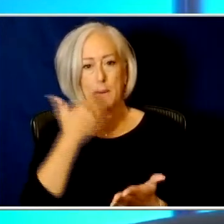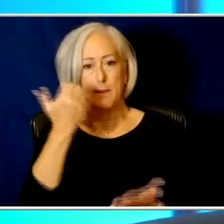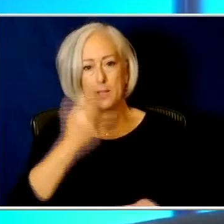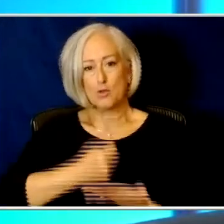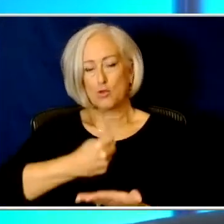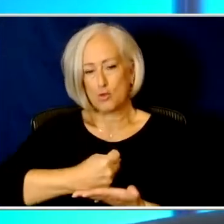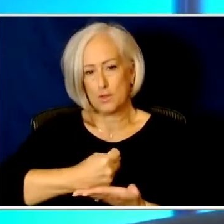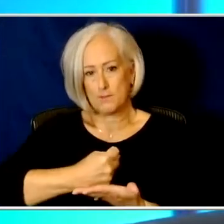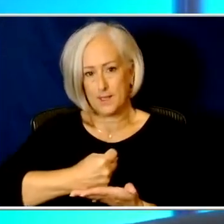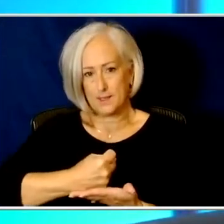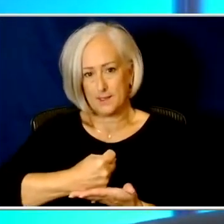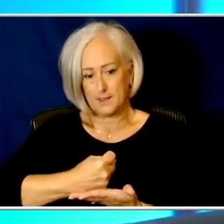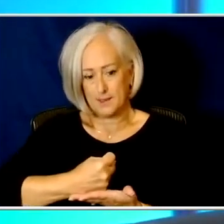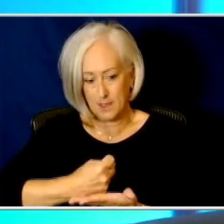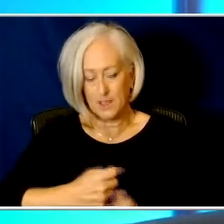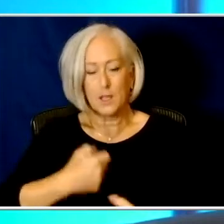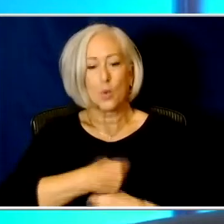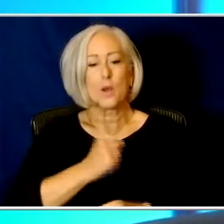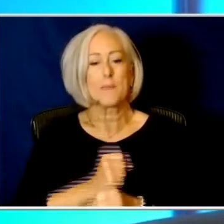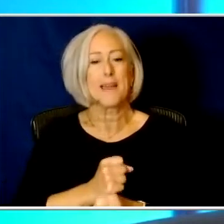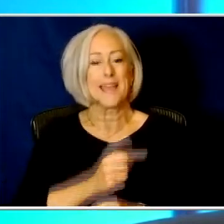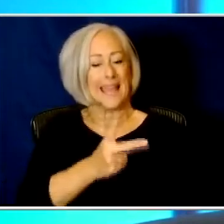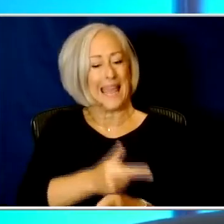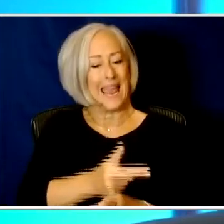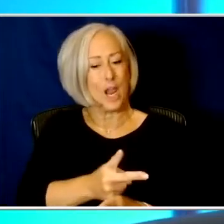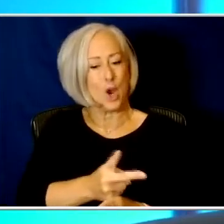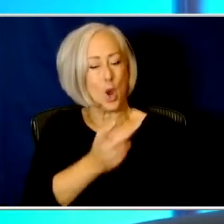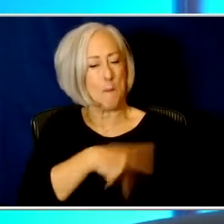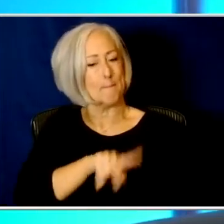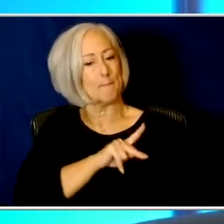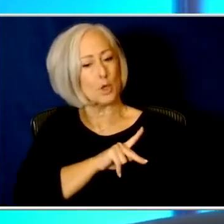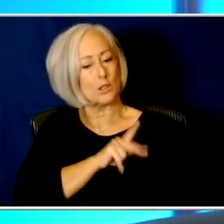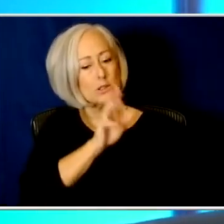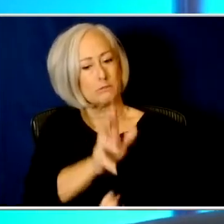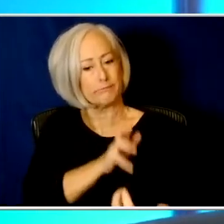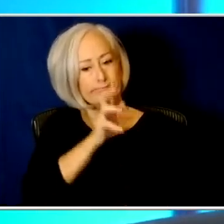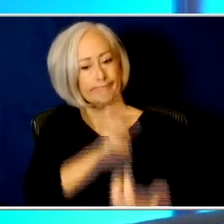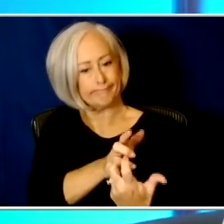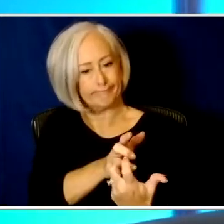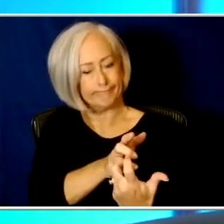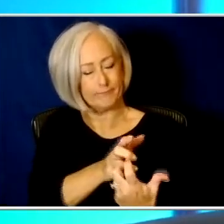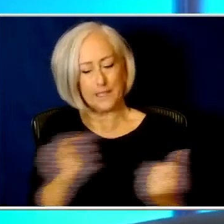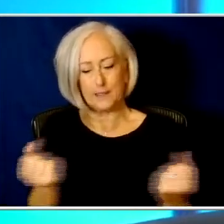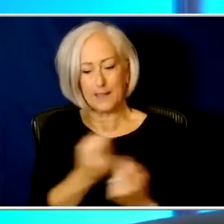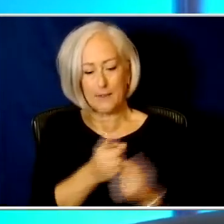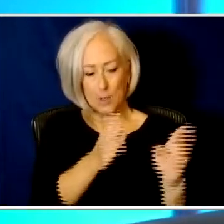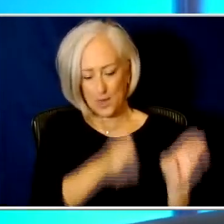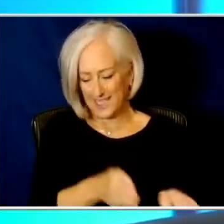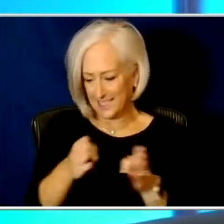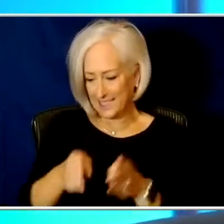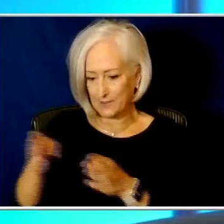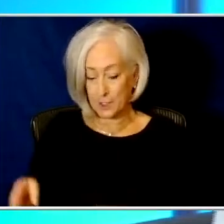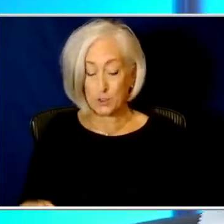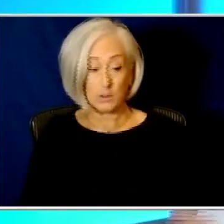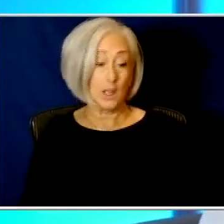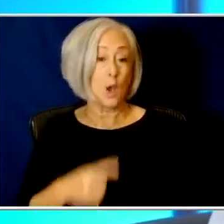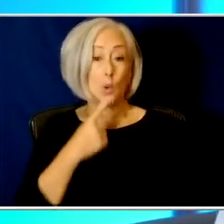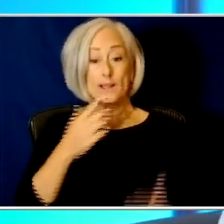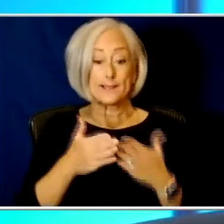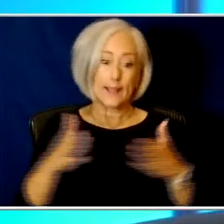so we look at the genome, so we do genomic studies, we do proteomics. So looking at your genes, looking